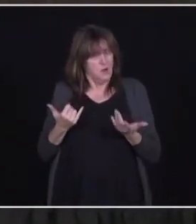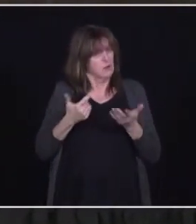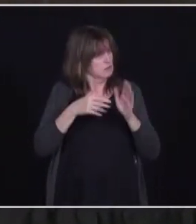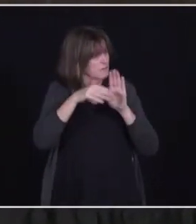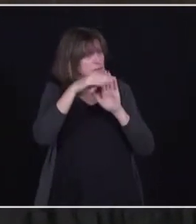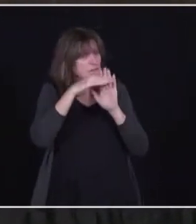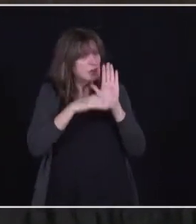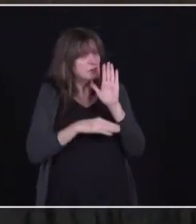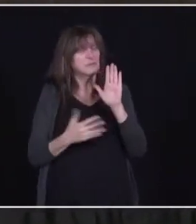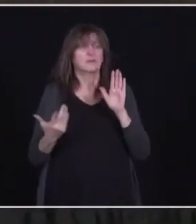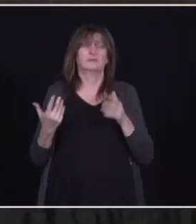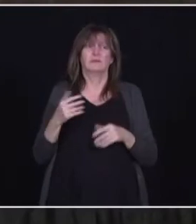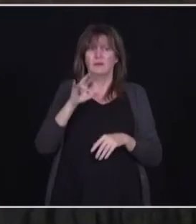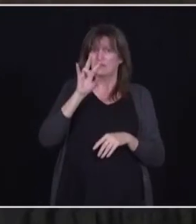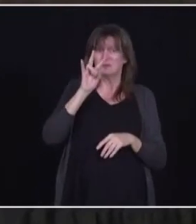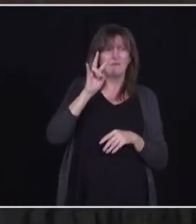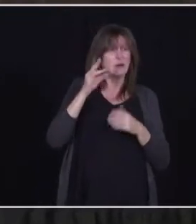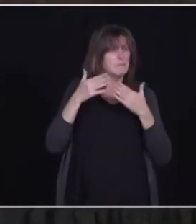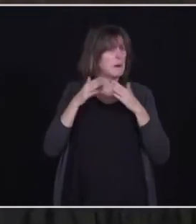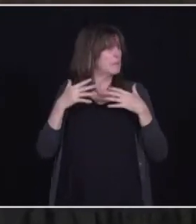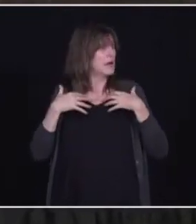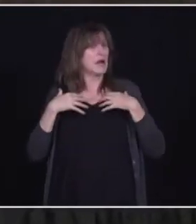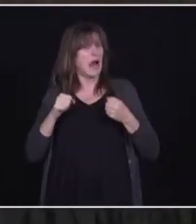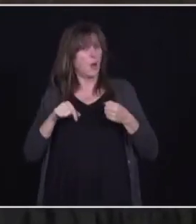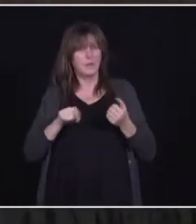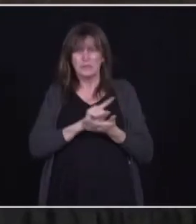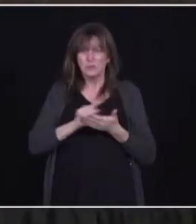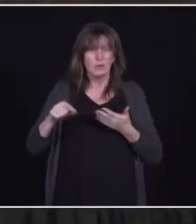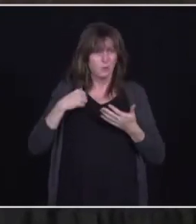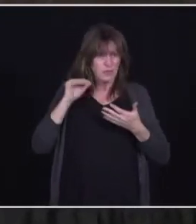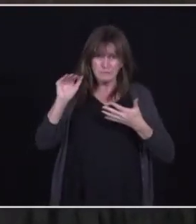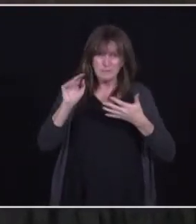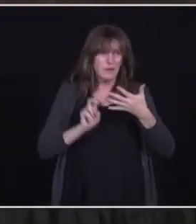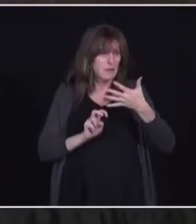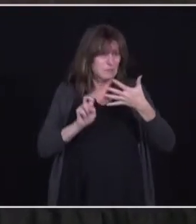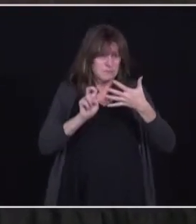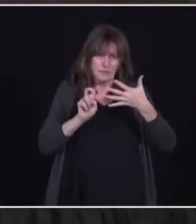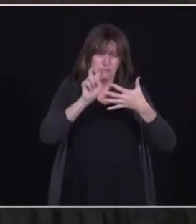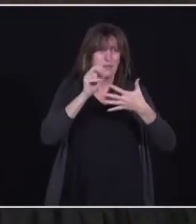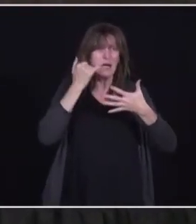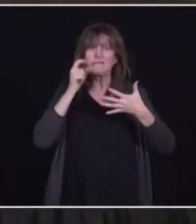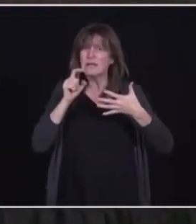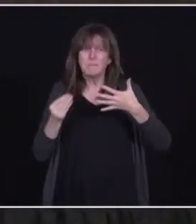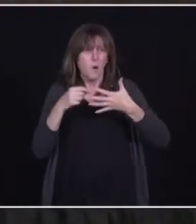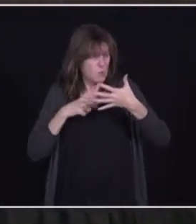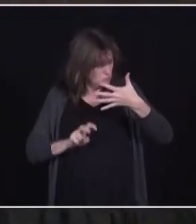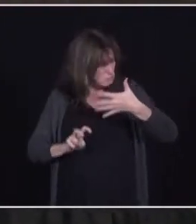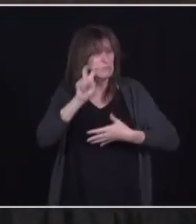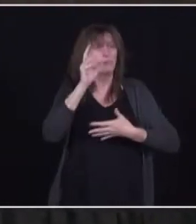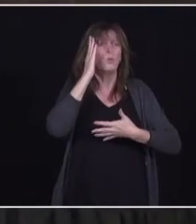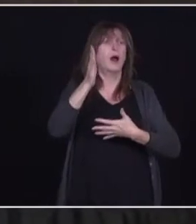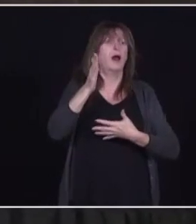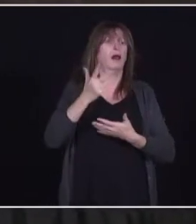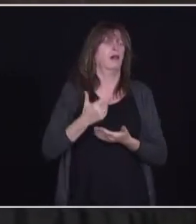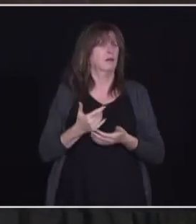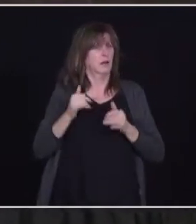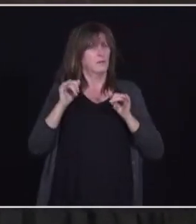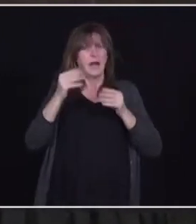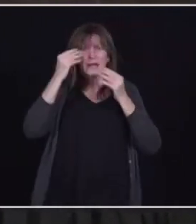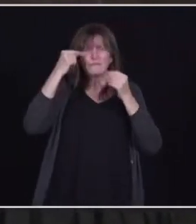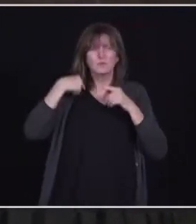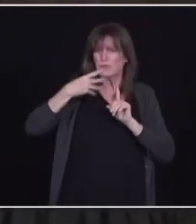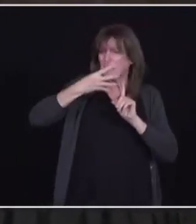units this week. And if we have to do more, we will. But we're following the data very, very closely. And we're in close